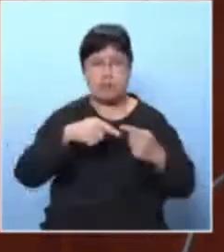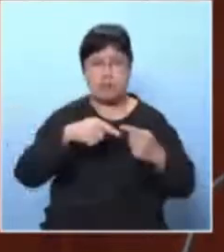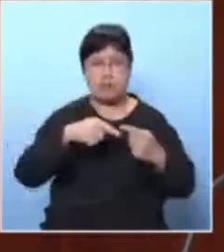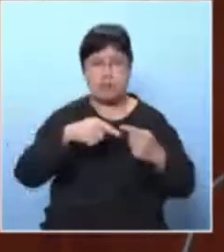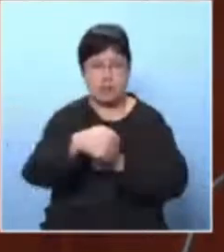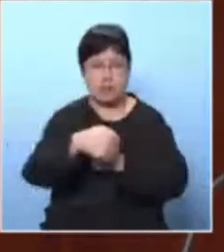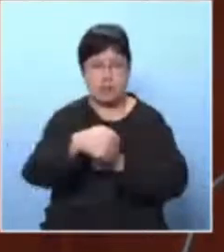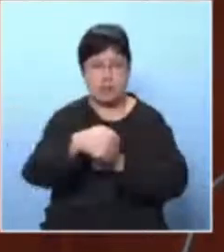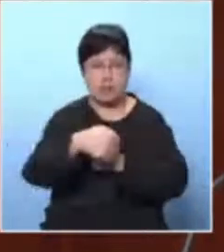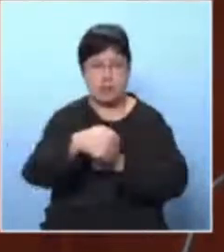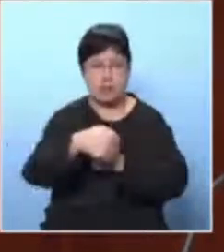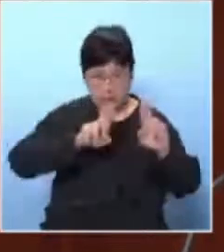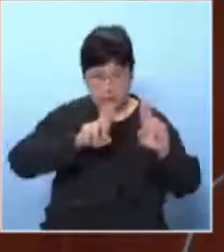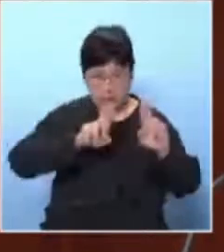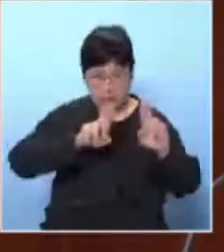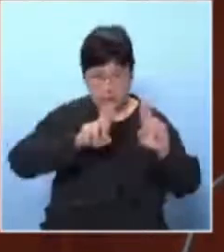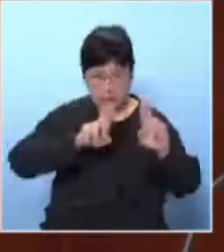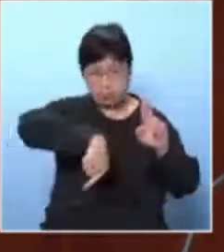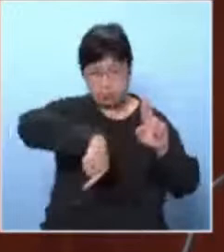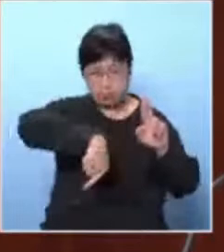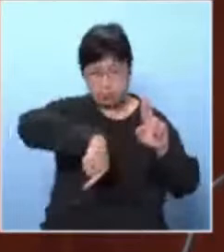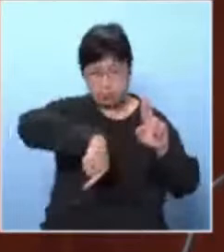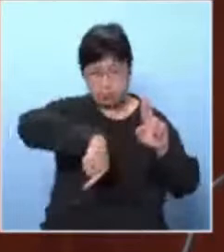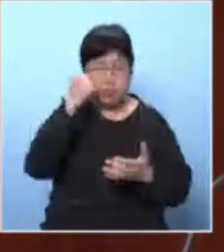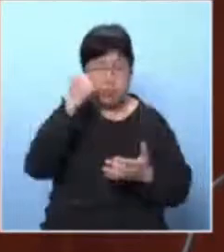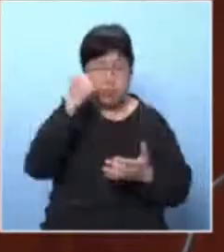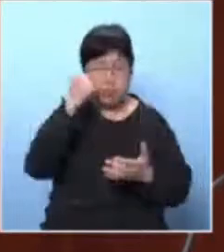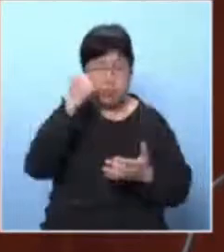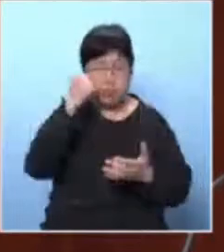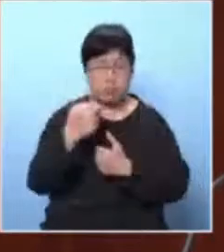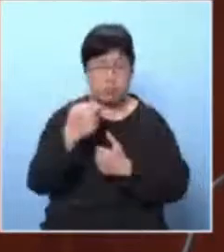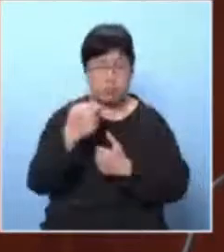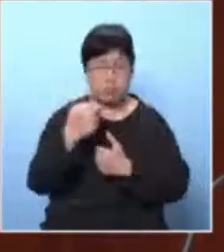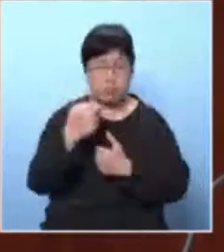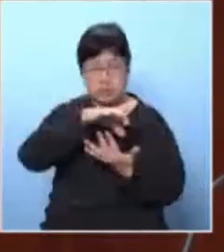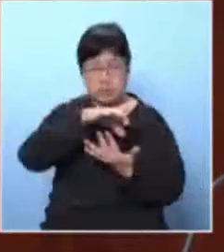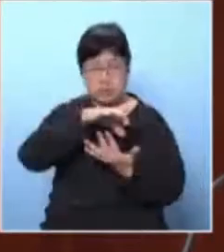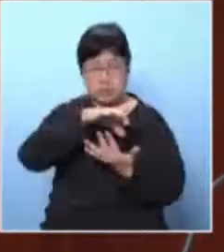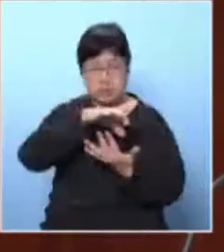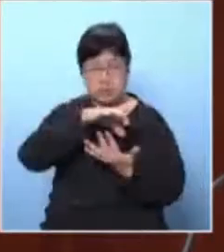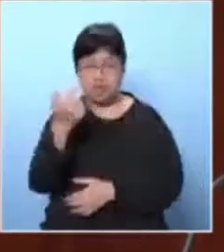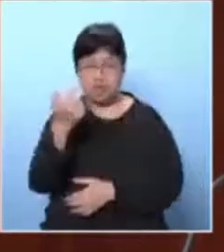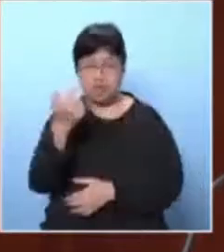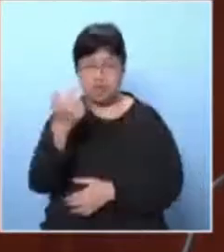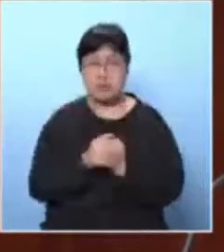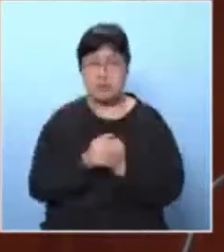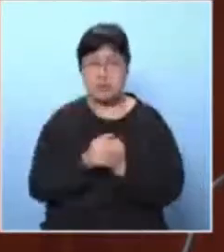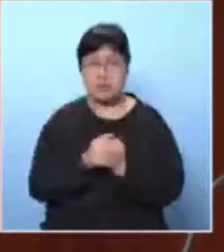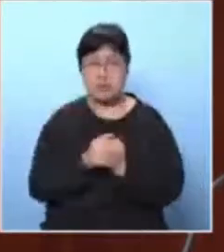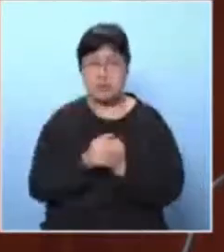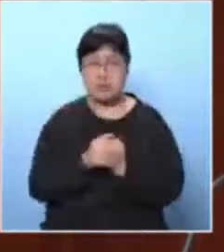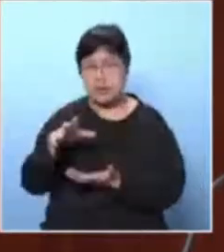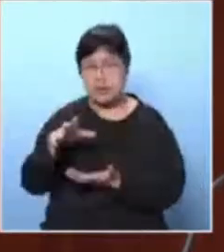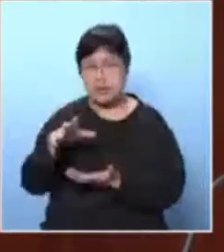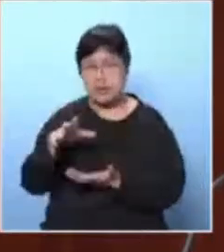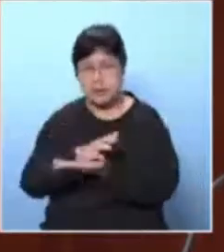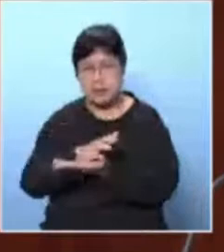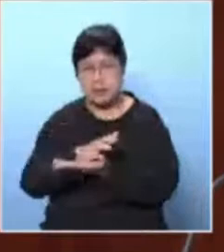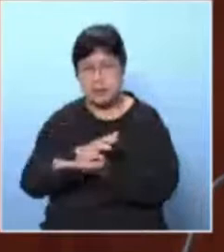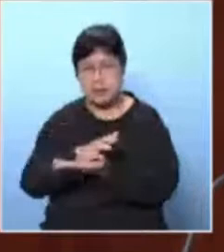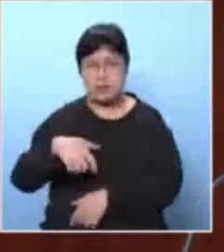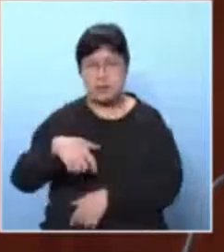GBA will have more choices. Based on the experience gained, we will also explore subsidizing elderly recipients of